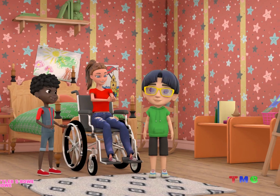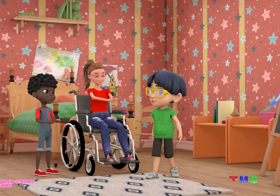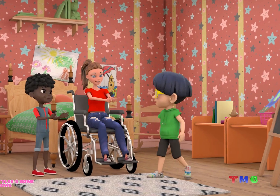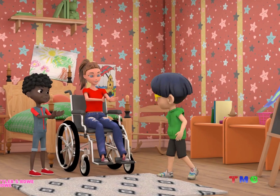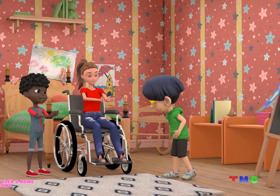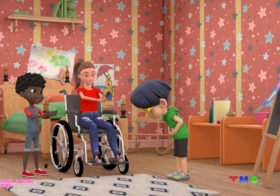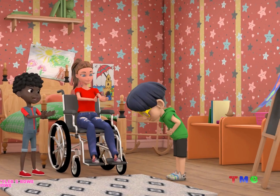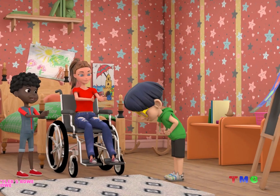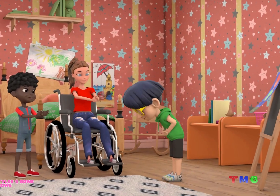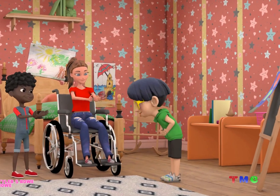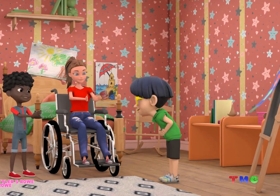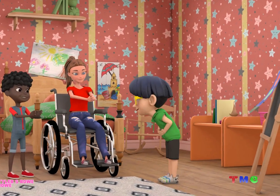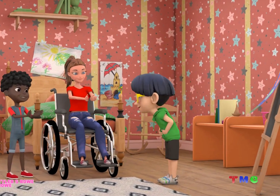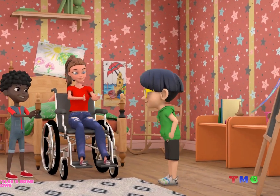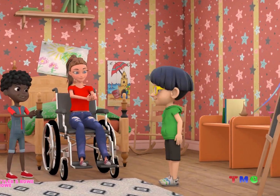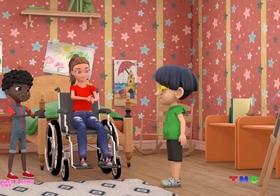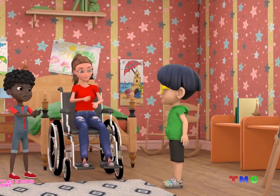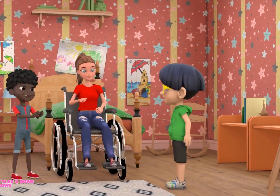Yes.